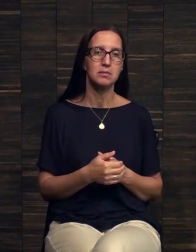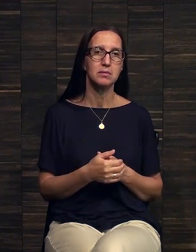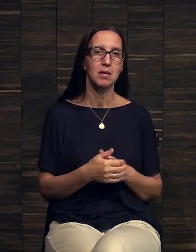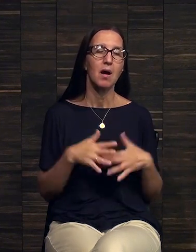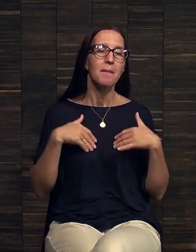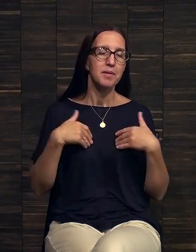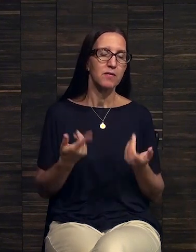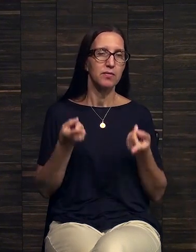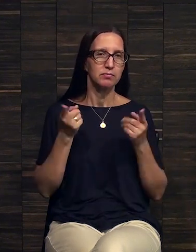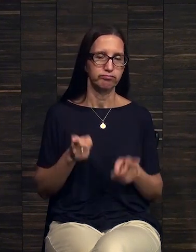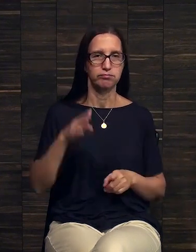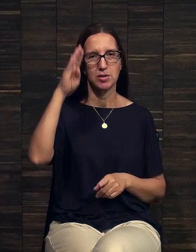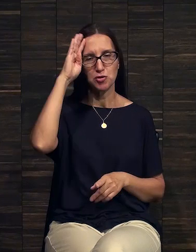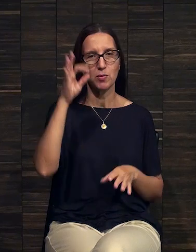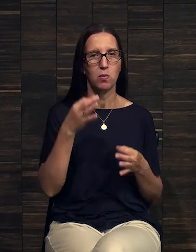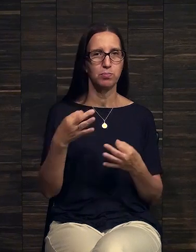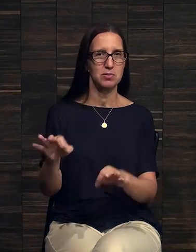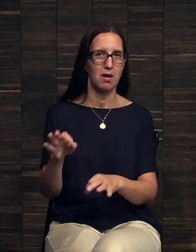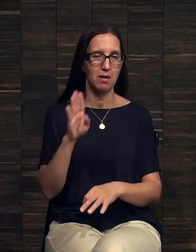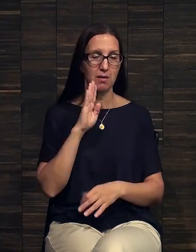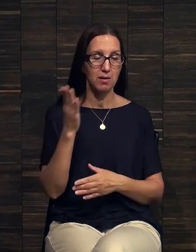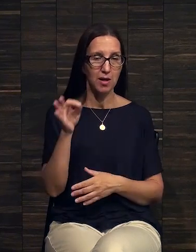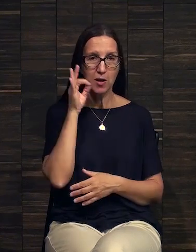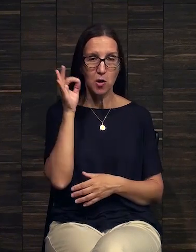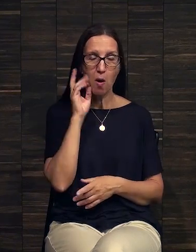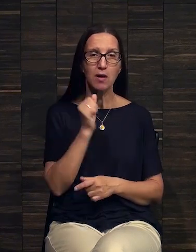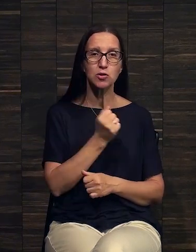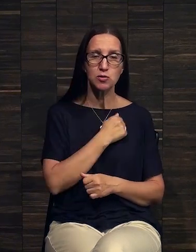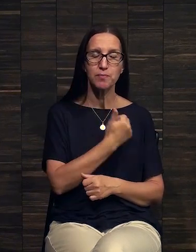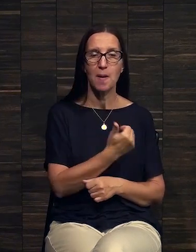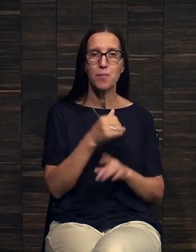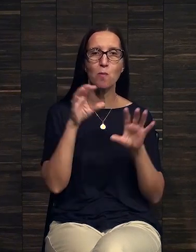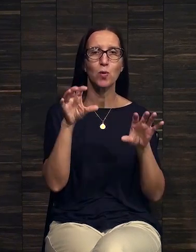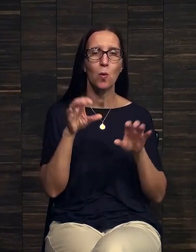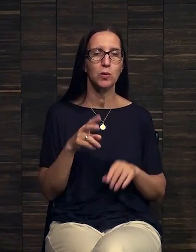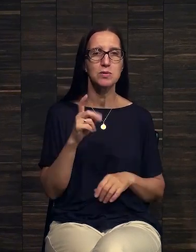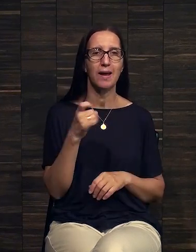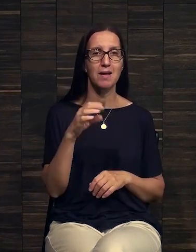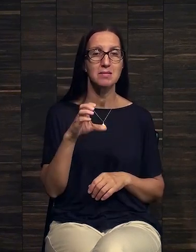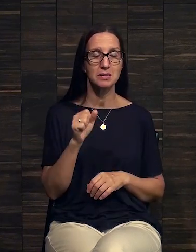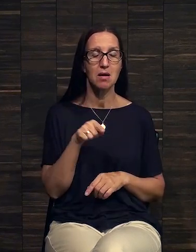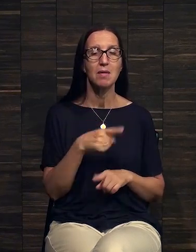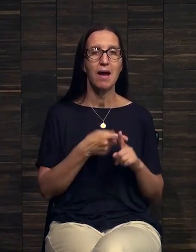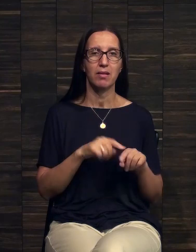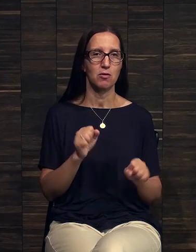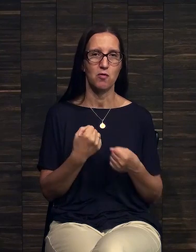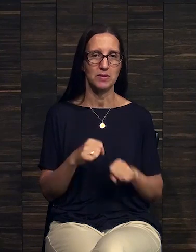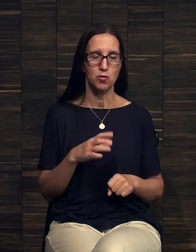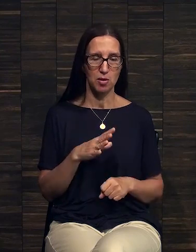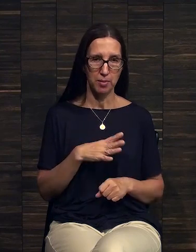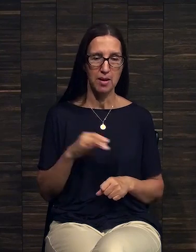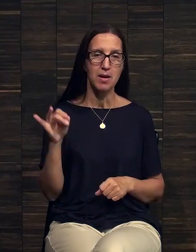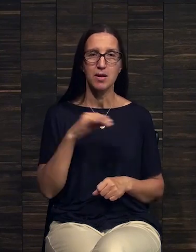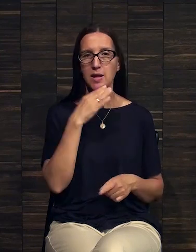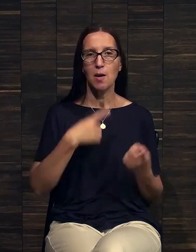so the Batman, as a man, released her because she was trying to flirt with him.